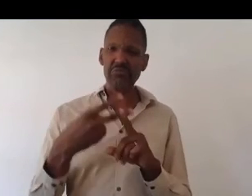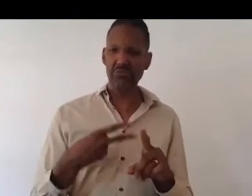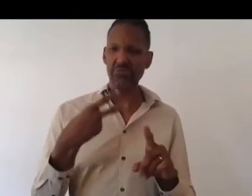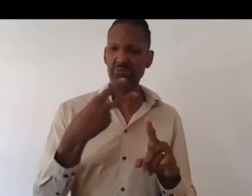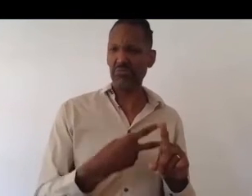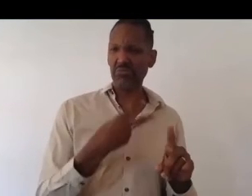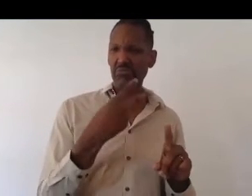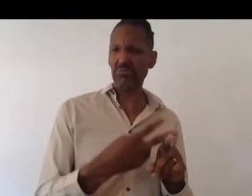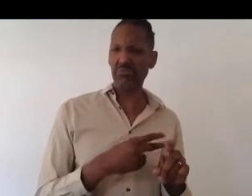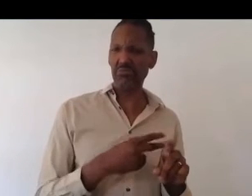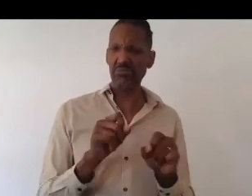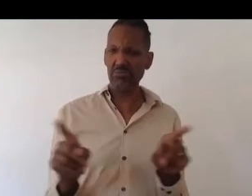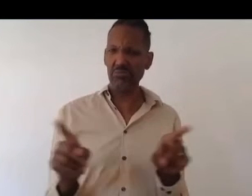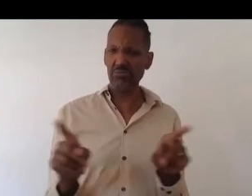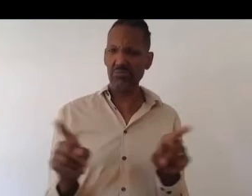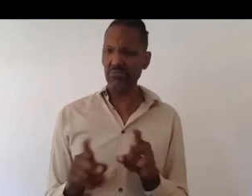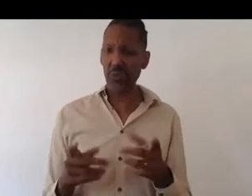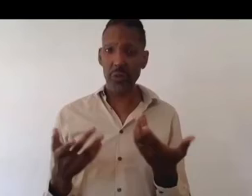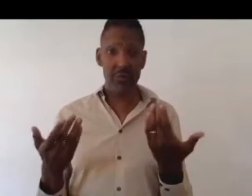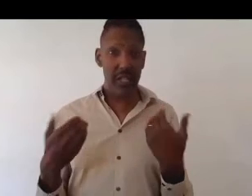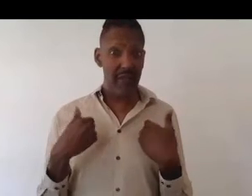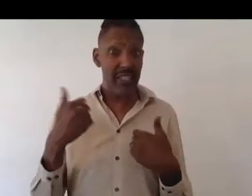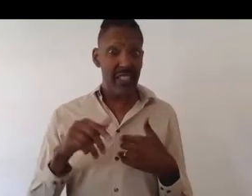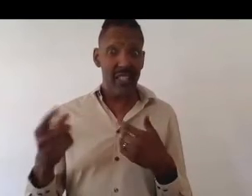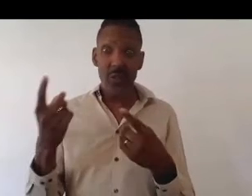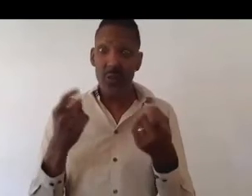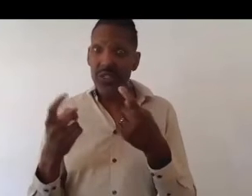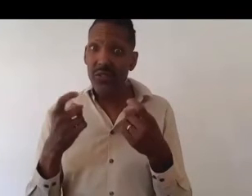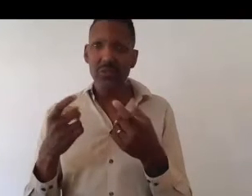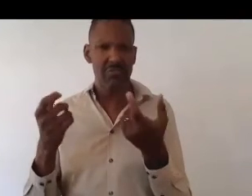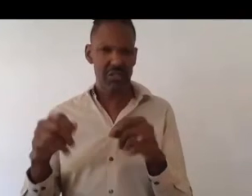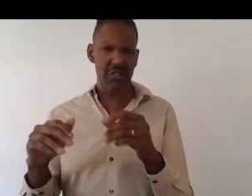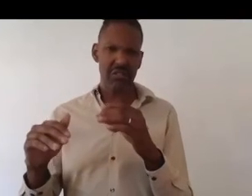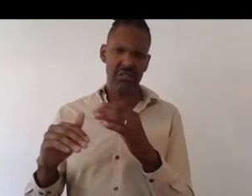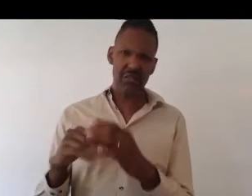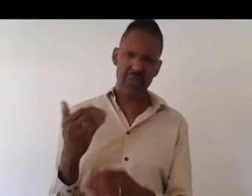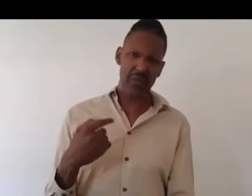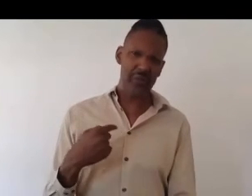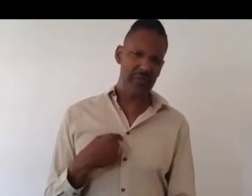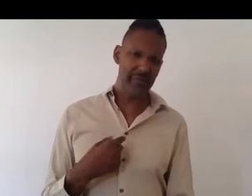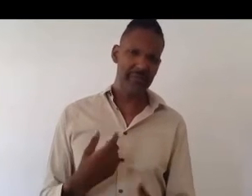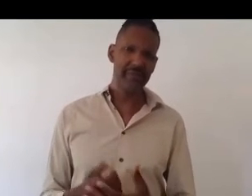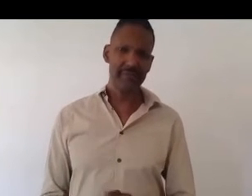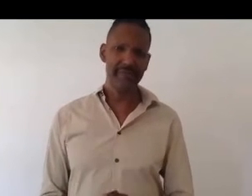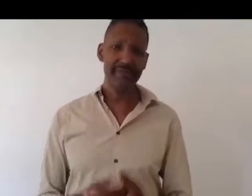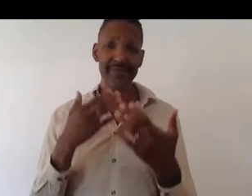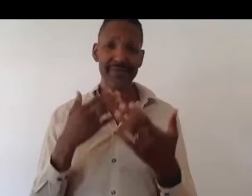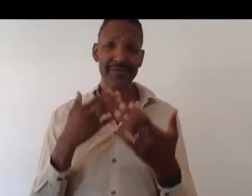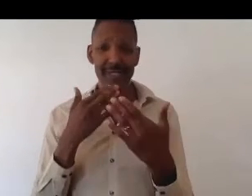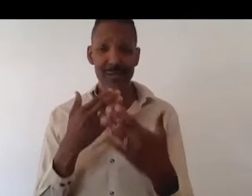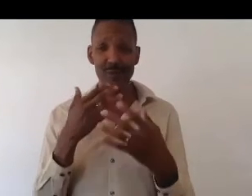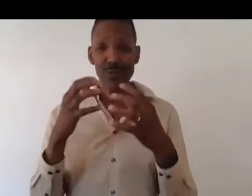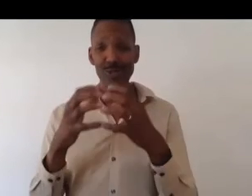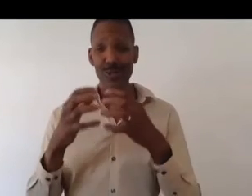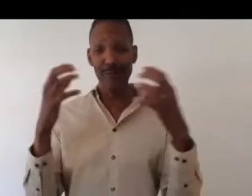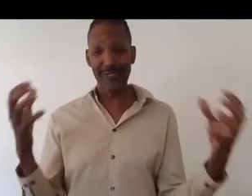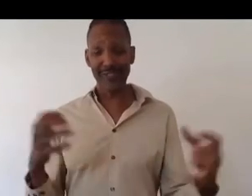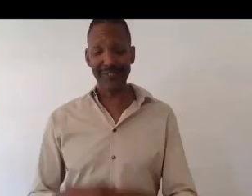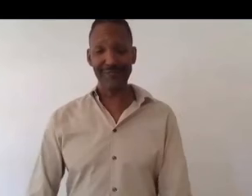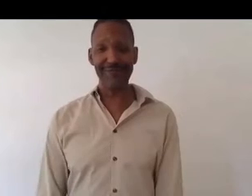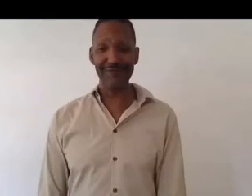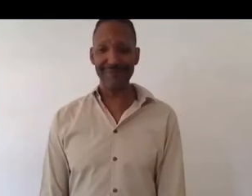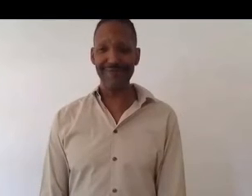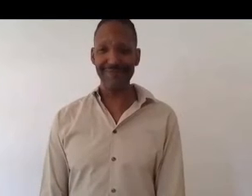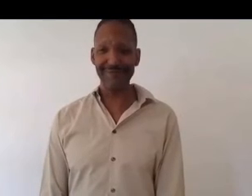once every 2 months or so. And if I don't answer your questions today, please send me an email. I'm happy to chat early childhood STEM